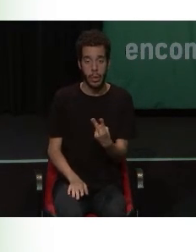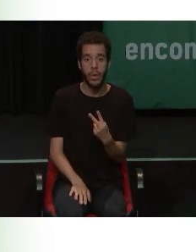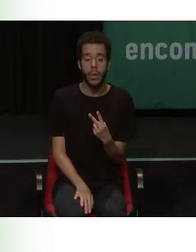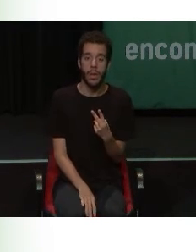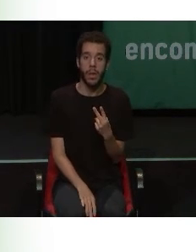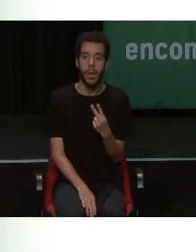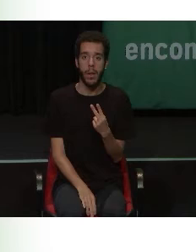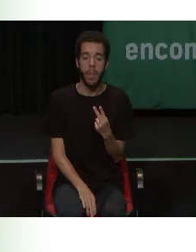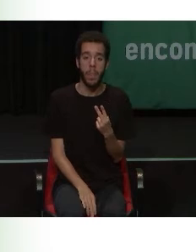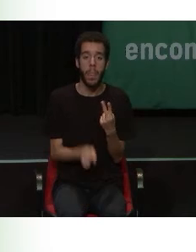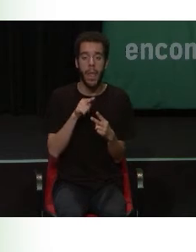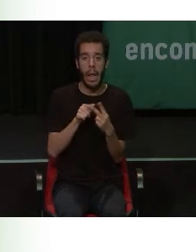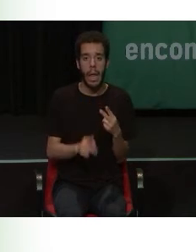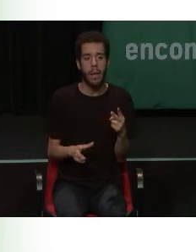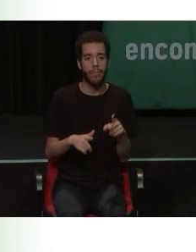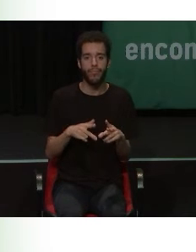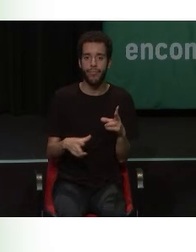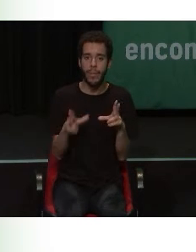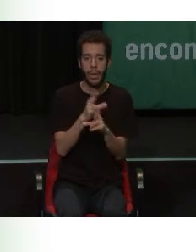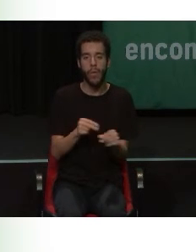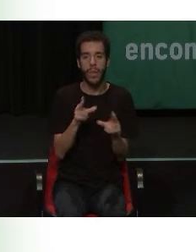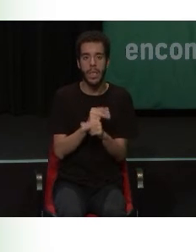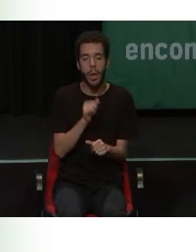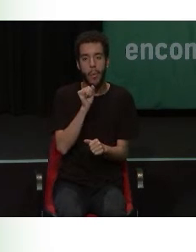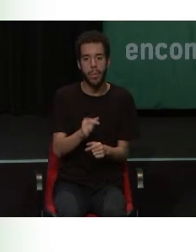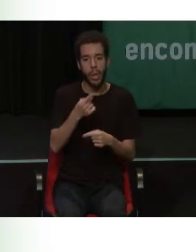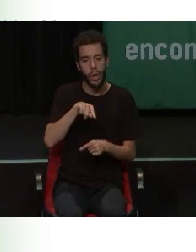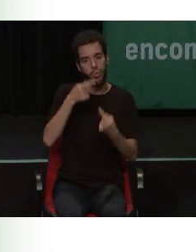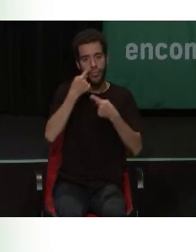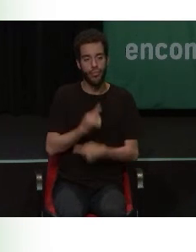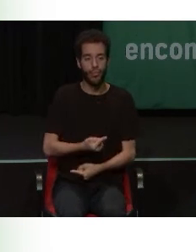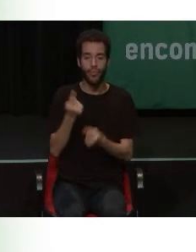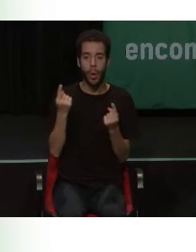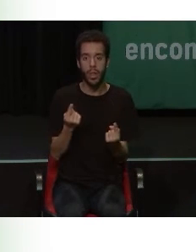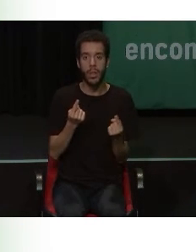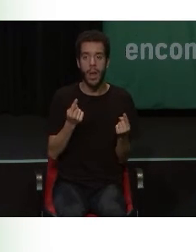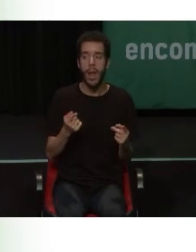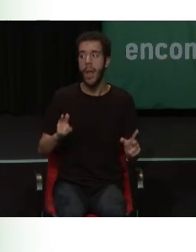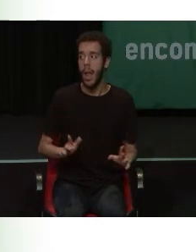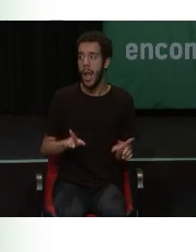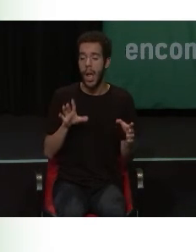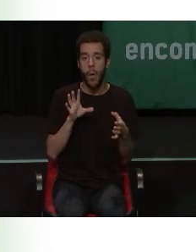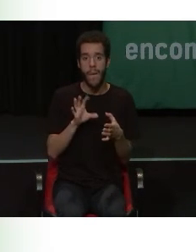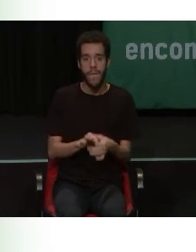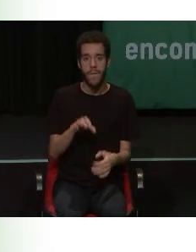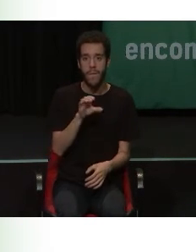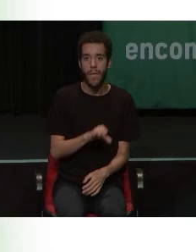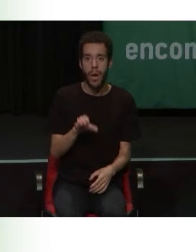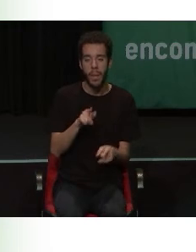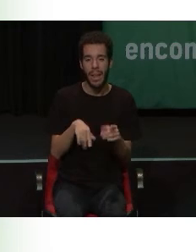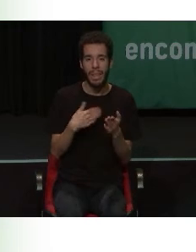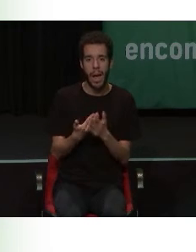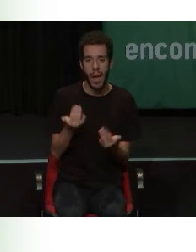In both cases, the innovation that we present is especially